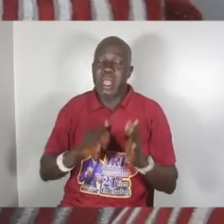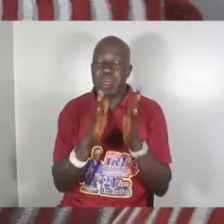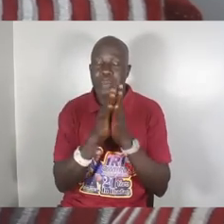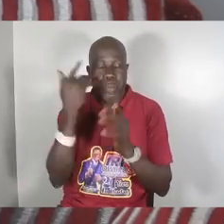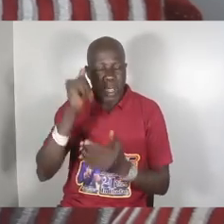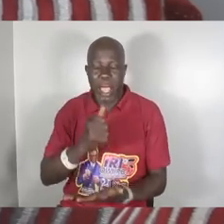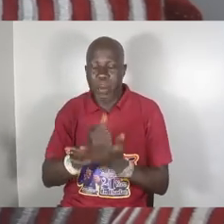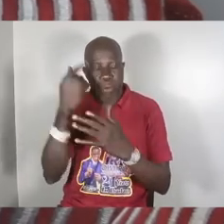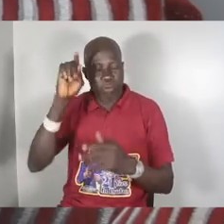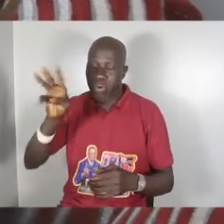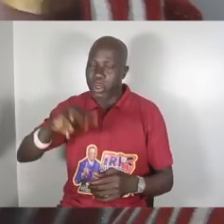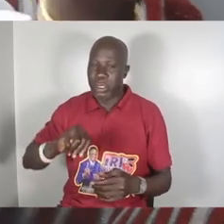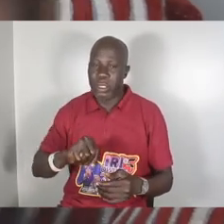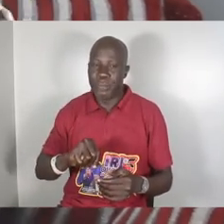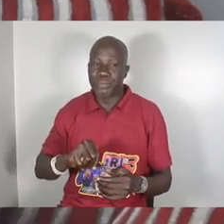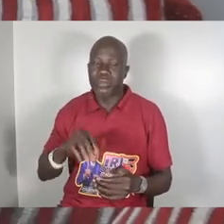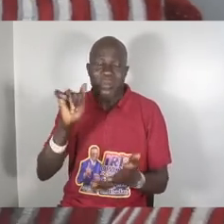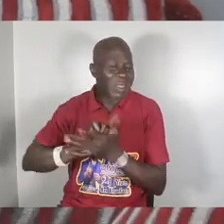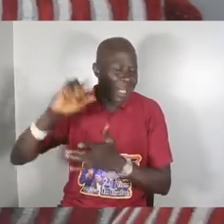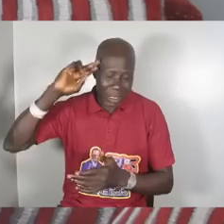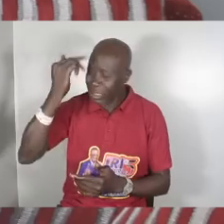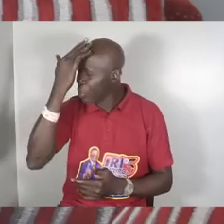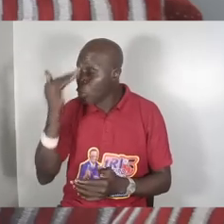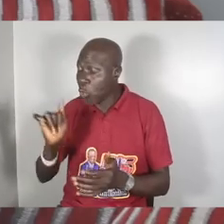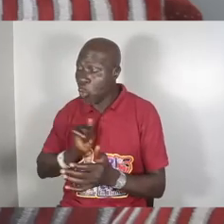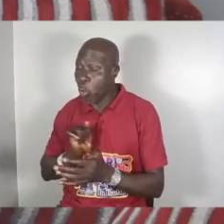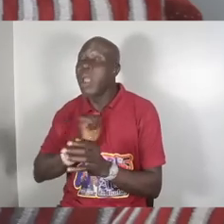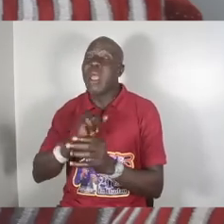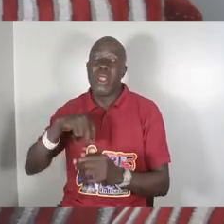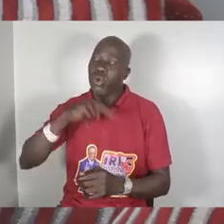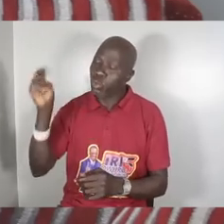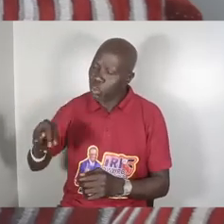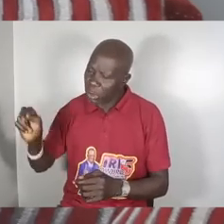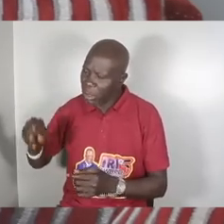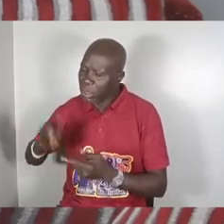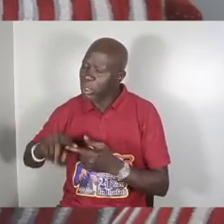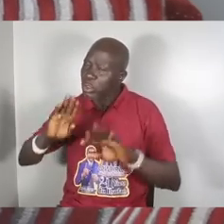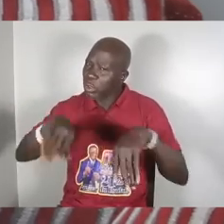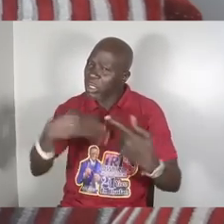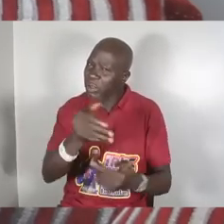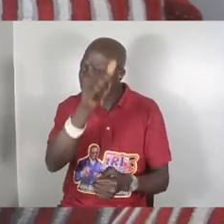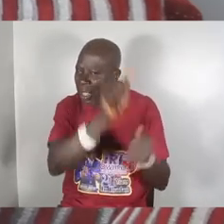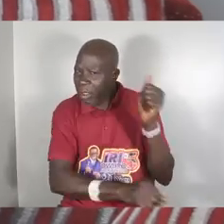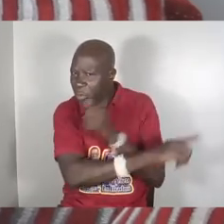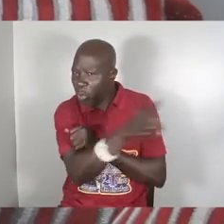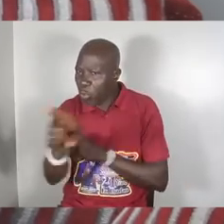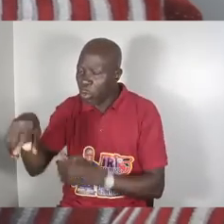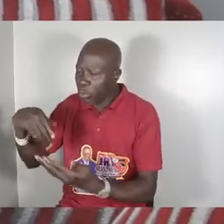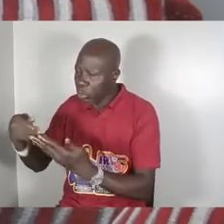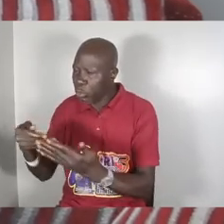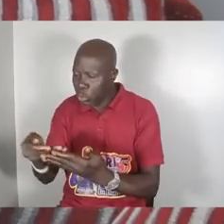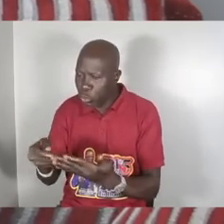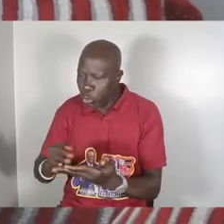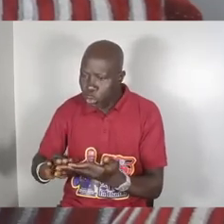Let us pray for help for them. That's the reason why. That's a bottle of football boy. You must give everybody soap